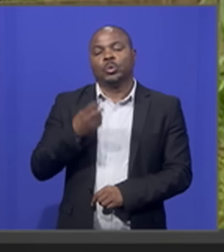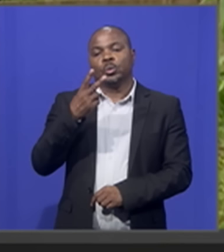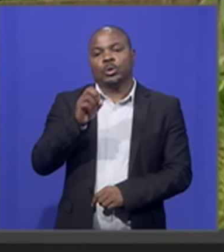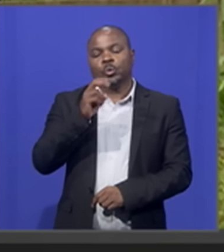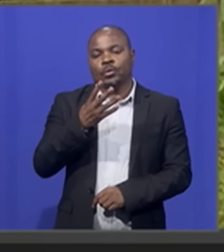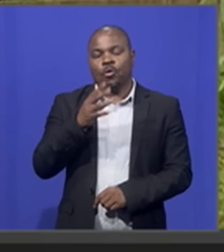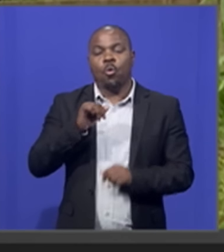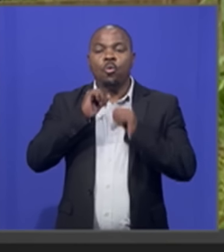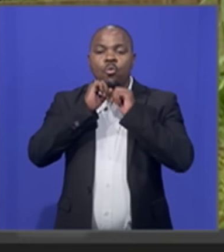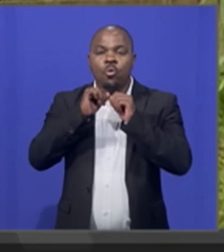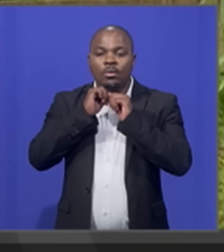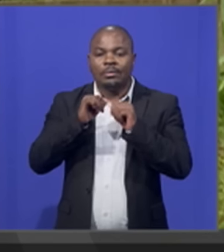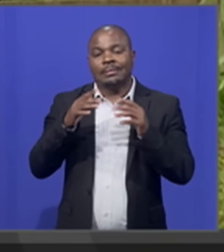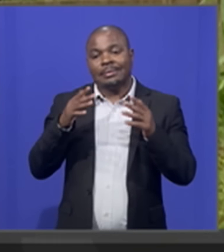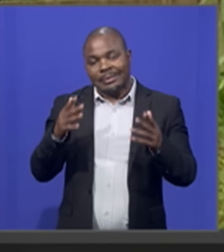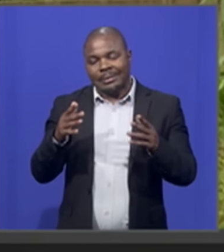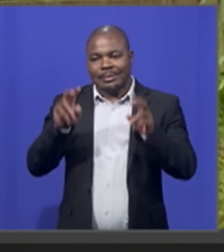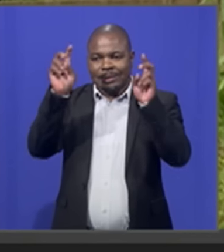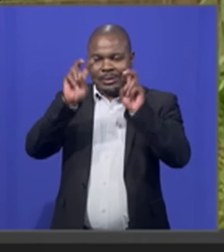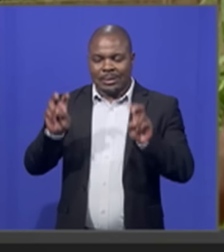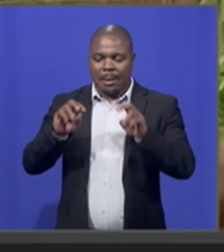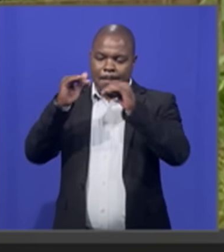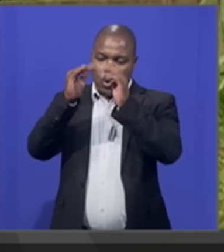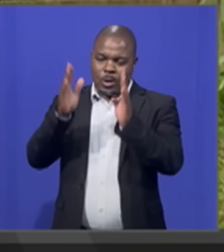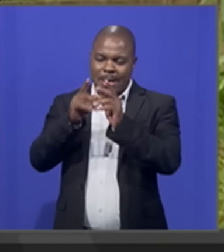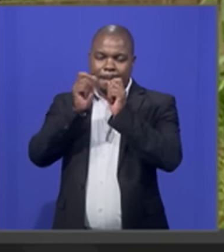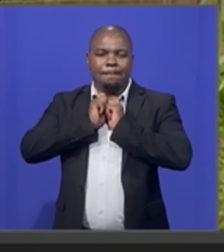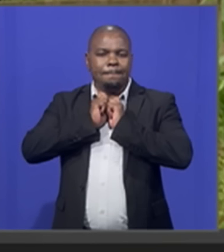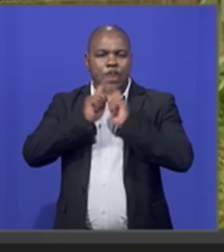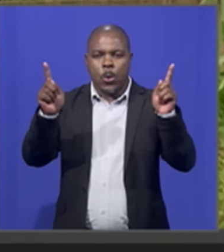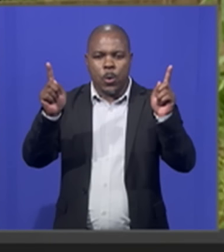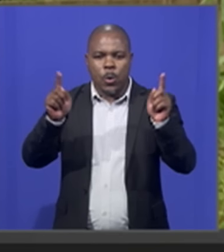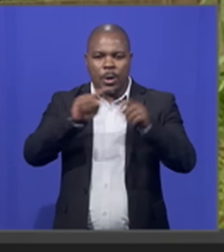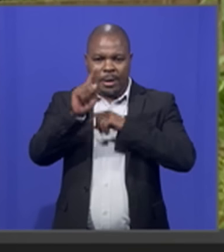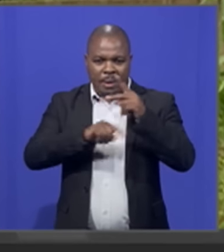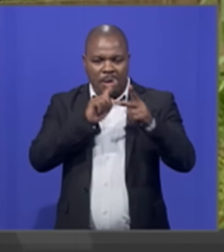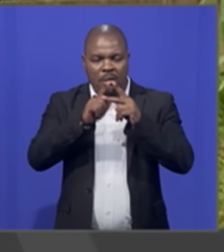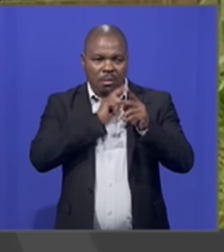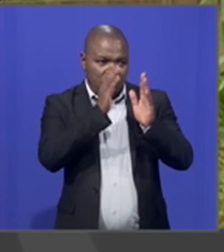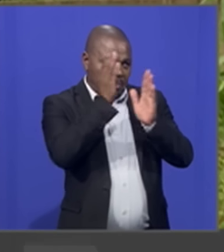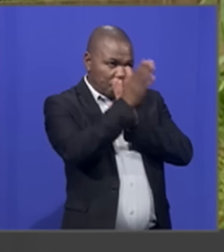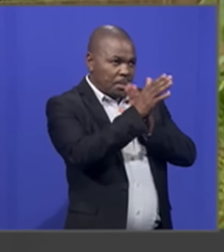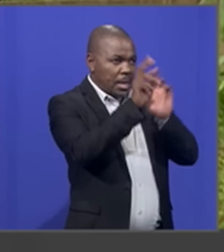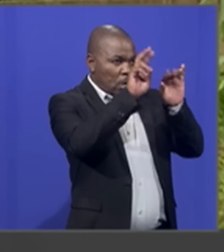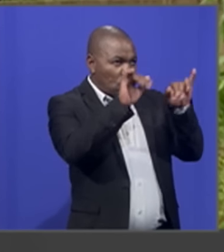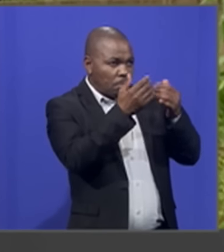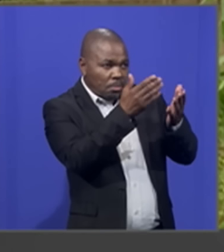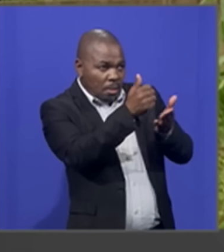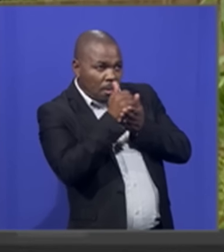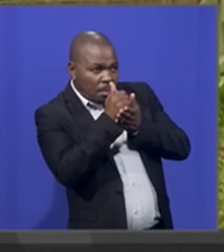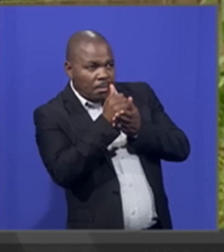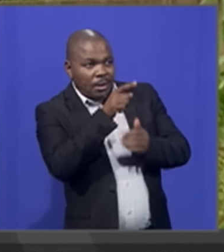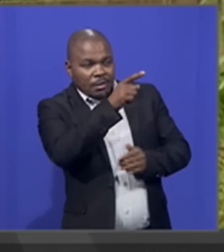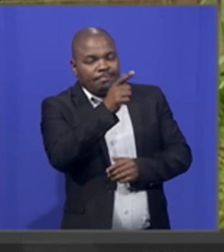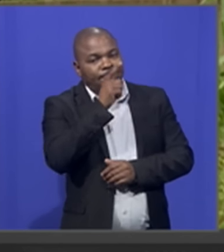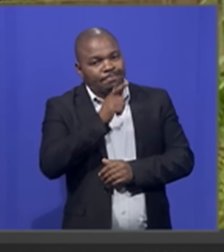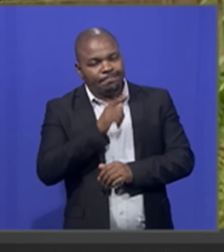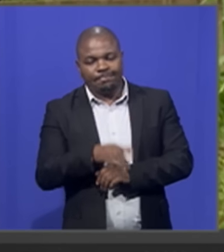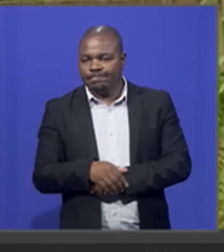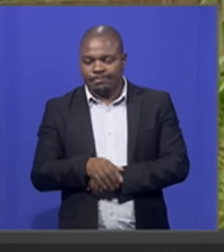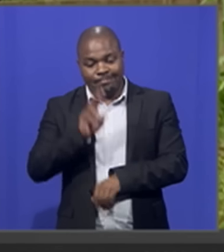wa 2024, transformer ya rena ile ya thunya. Re ile ra ya Eskom go kgopela thušo. Ba Eskom ba re botša